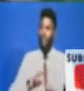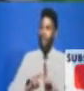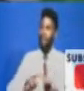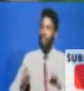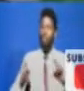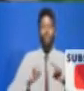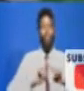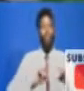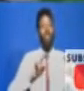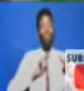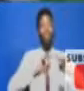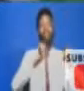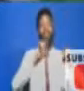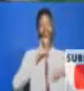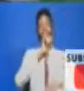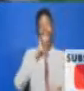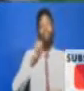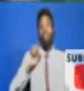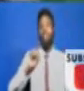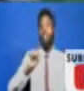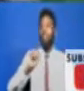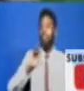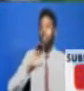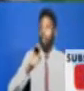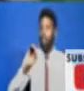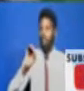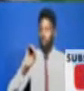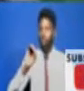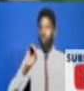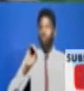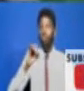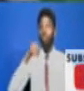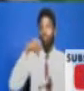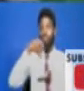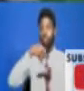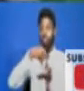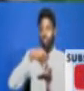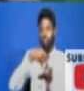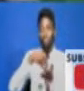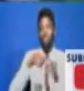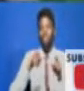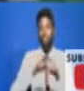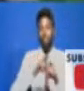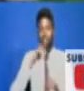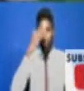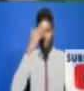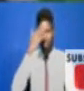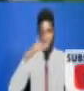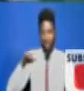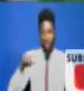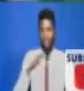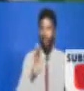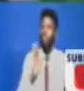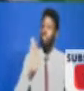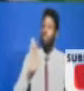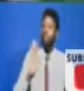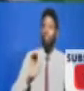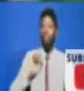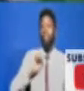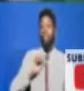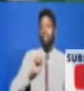circle institutions, one including the parliamentary circle, which I am a member.